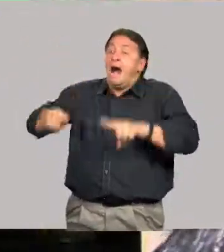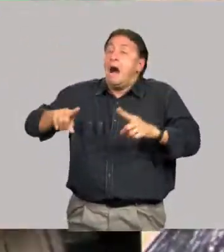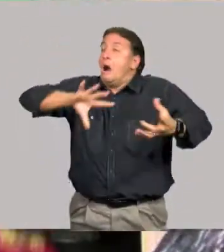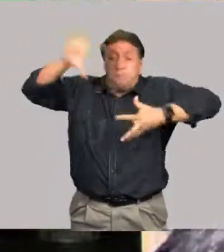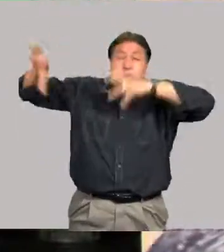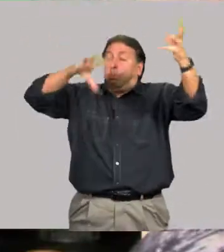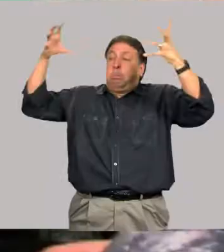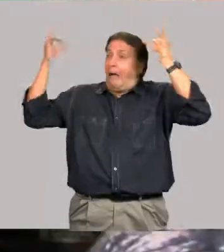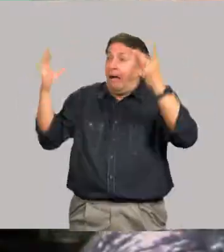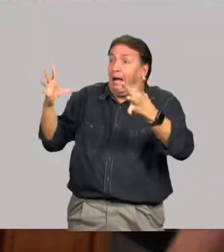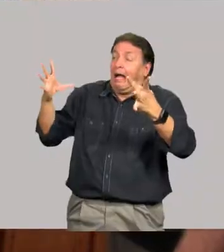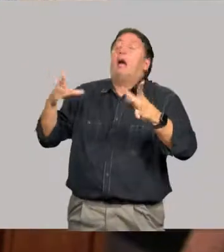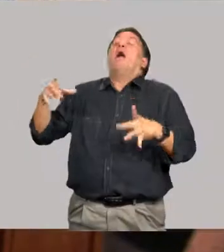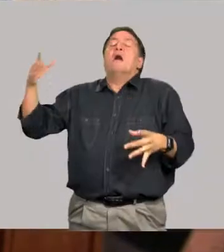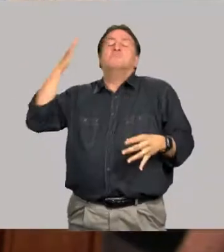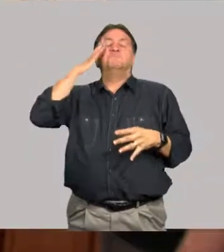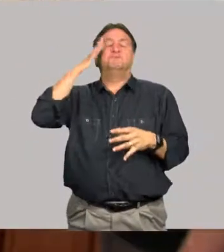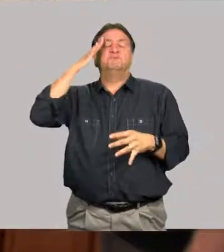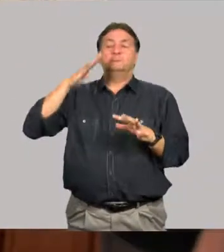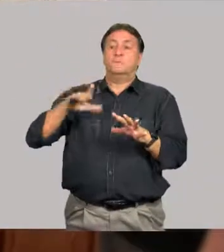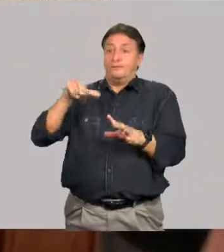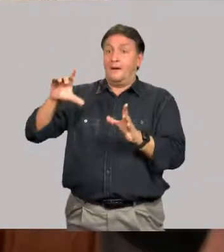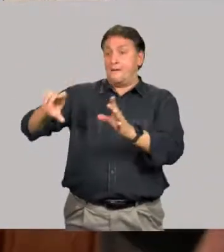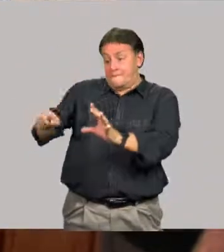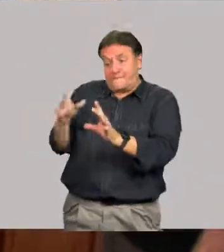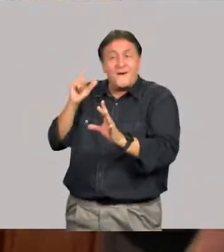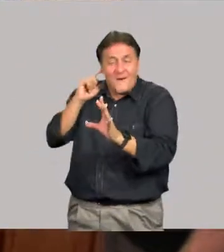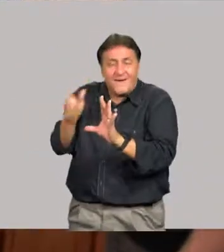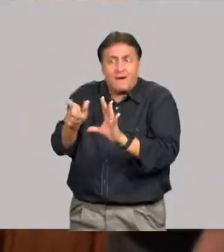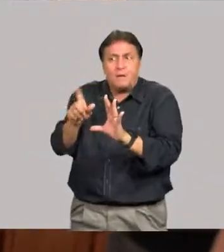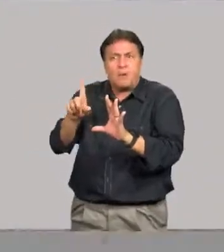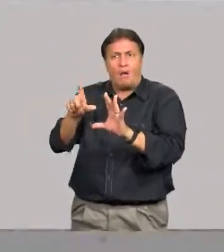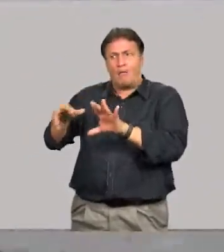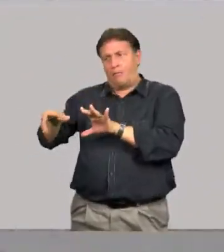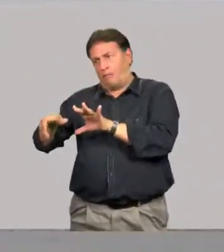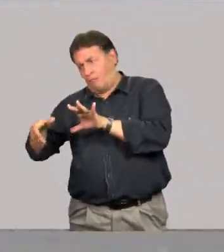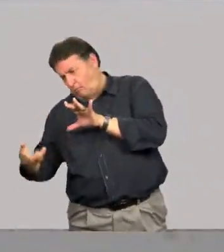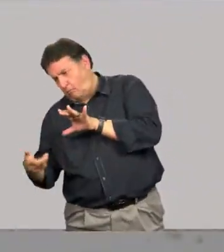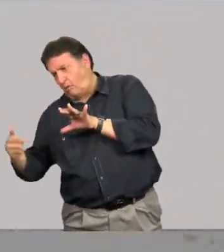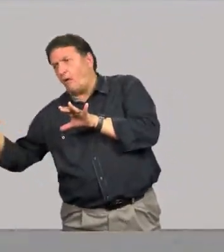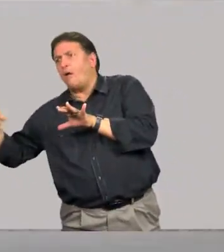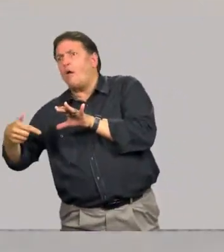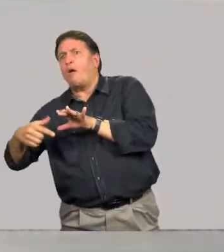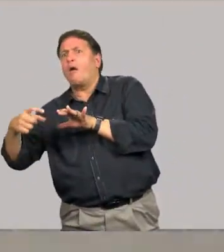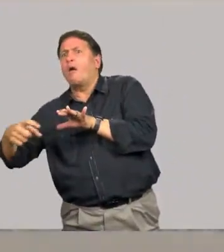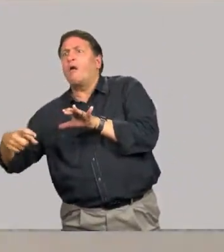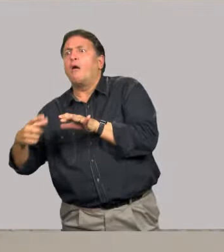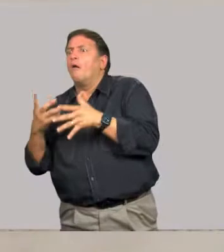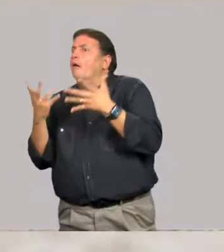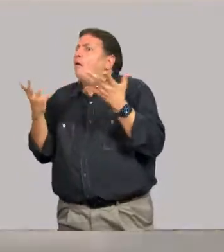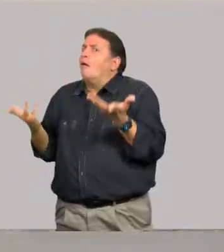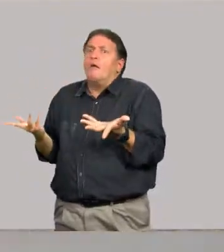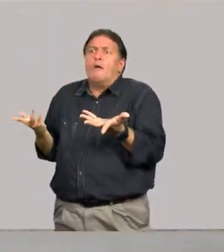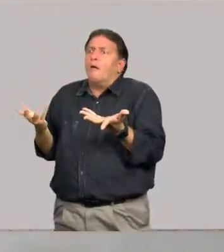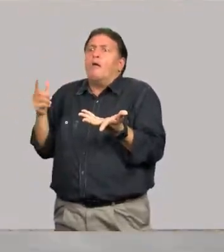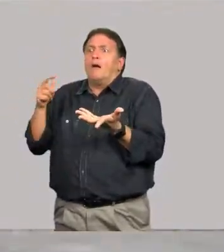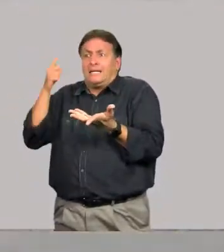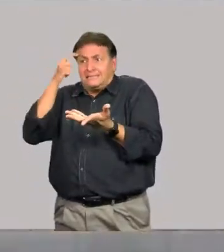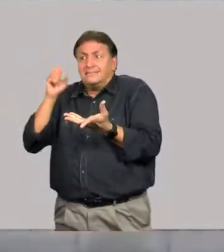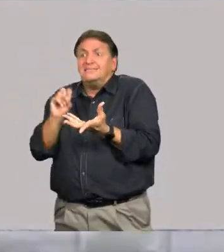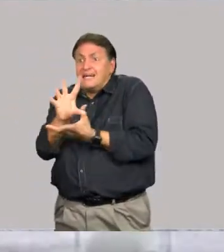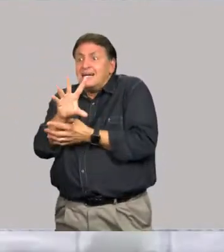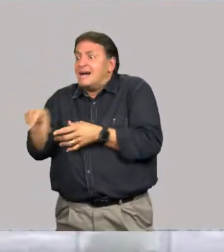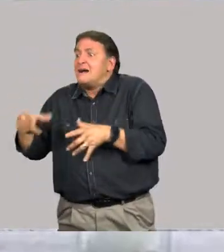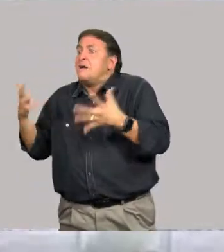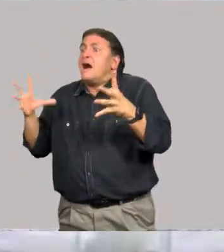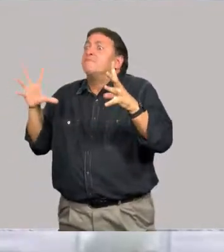noodles and maybe some of the dried fruit too? This stuff doesn't have to be refrigerated. When disaster strikes, you may be ordered